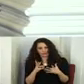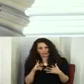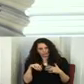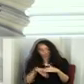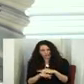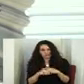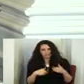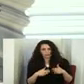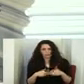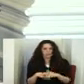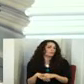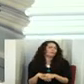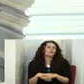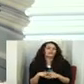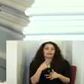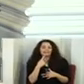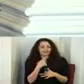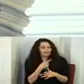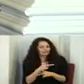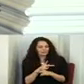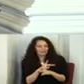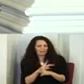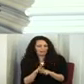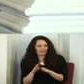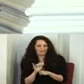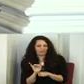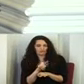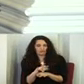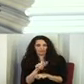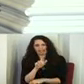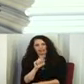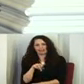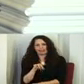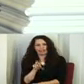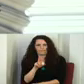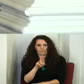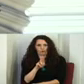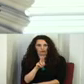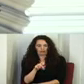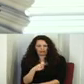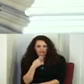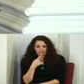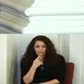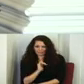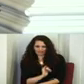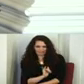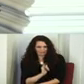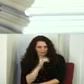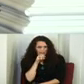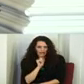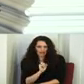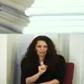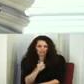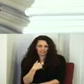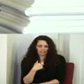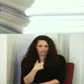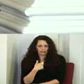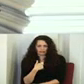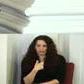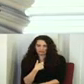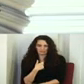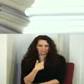said, "They're treating me like a leper," the first thing he said. And he was the same age as me, and I was